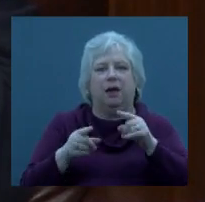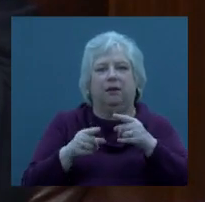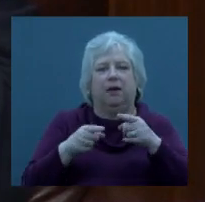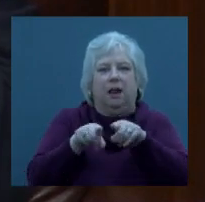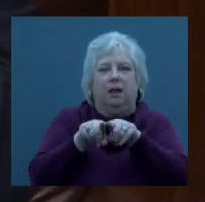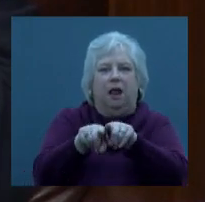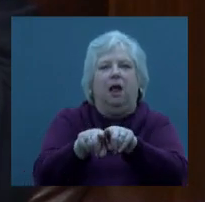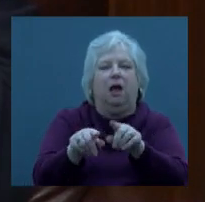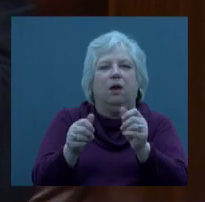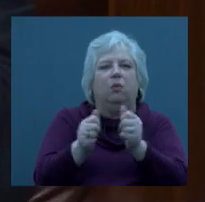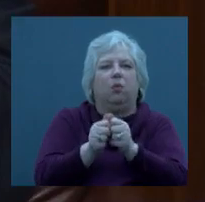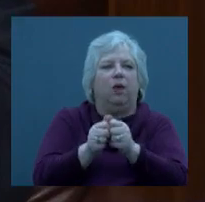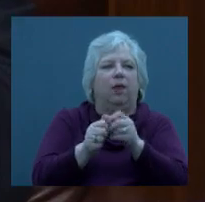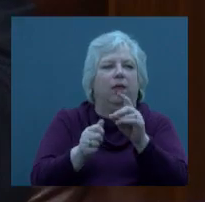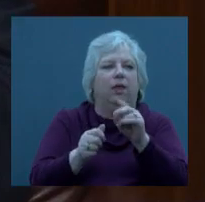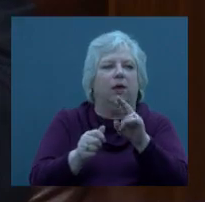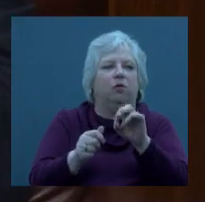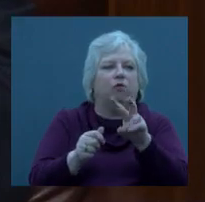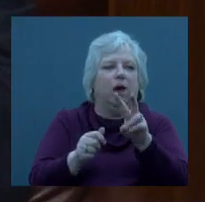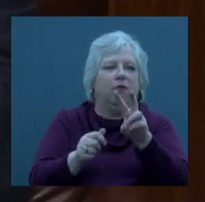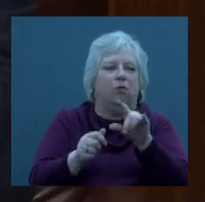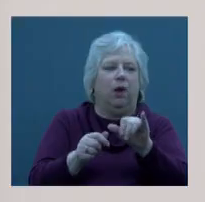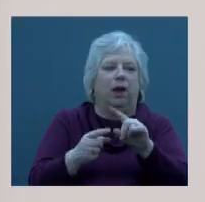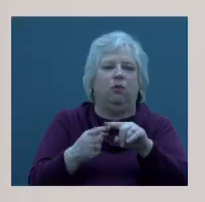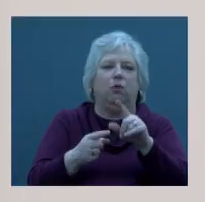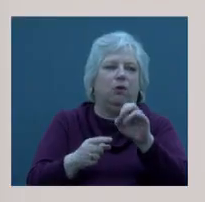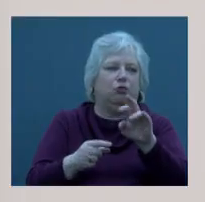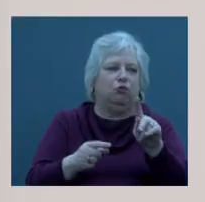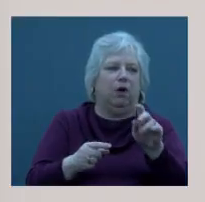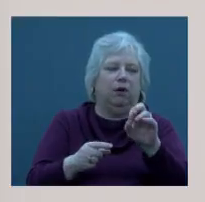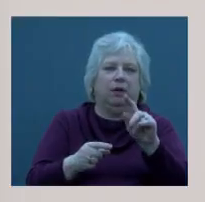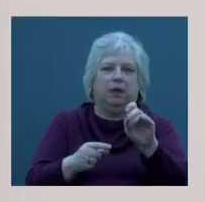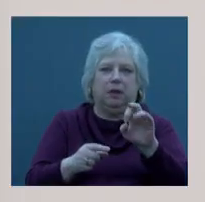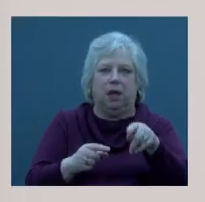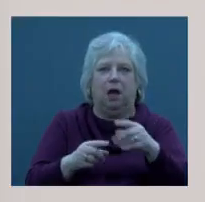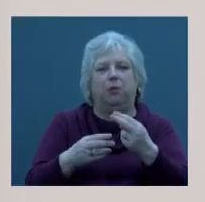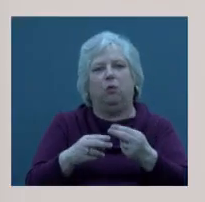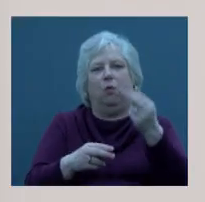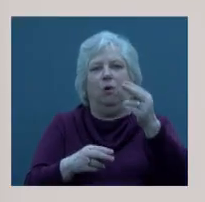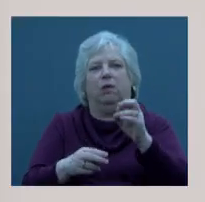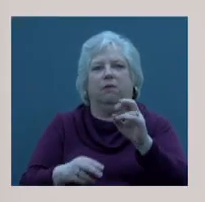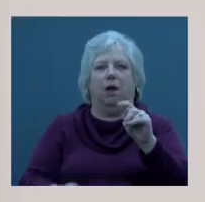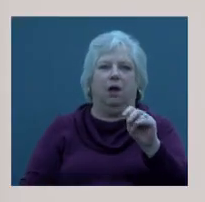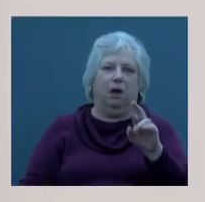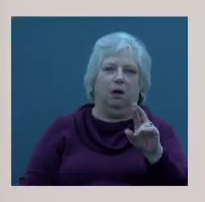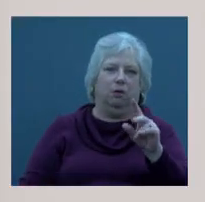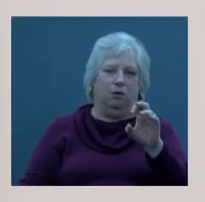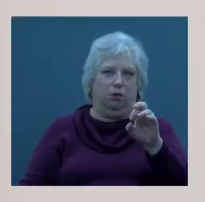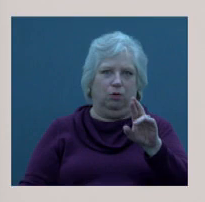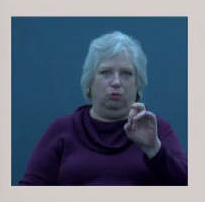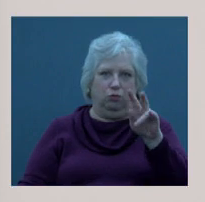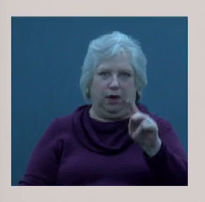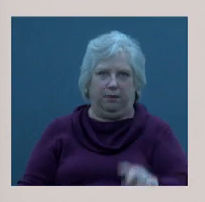the driveway to the Love's Truck Stop located north of Otter Creek.